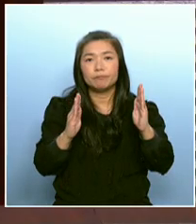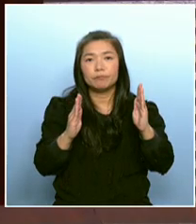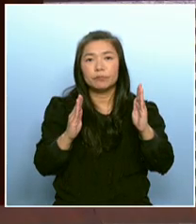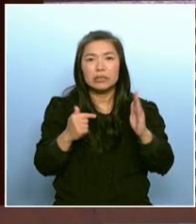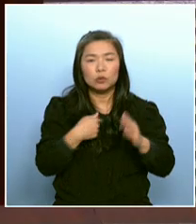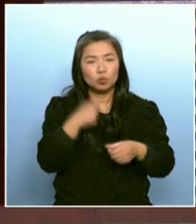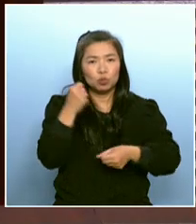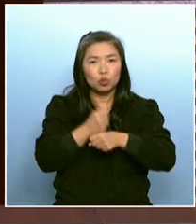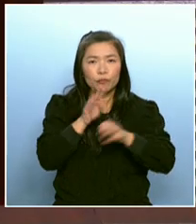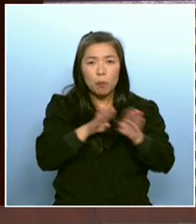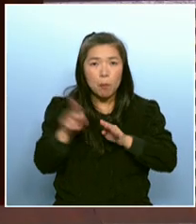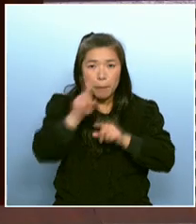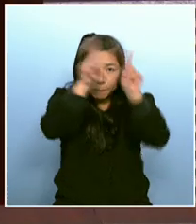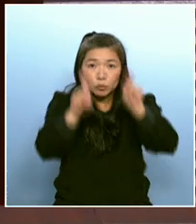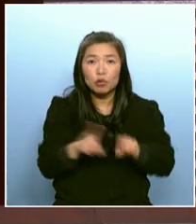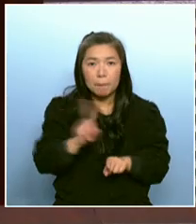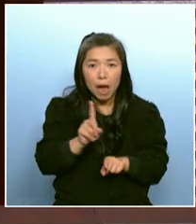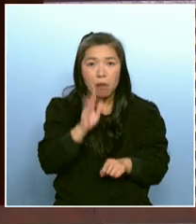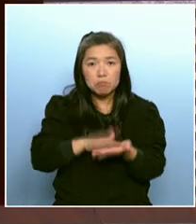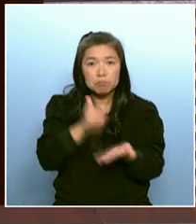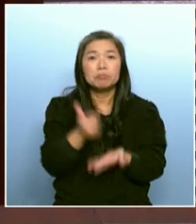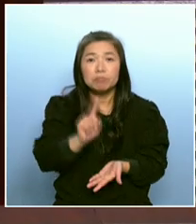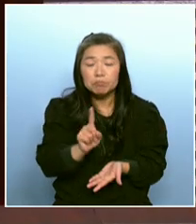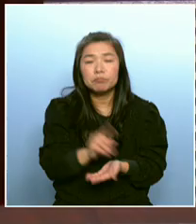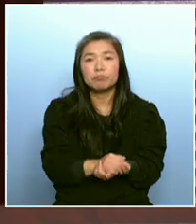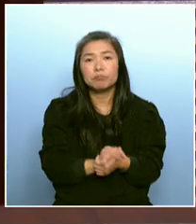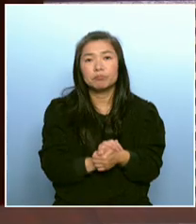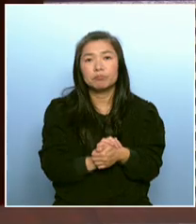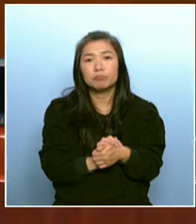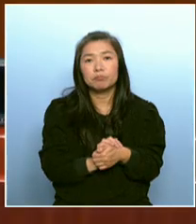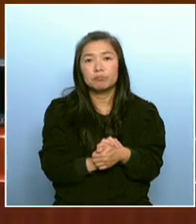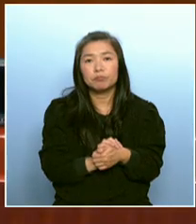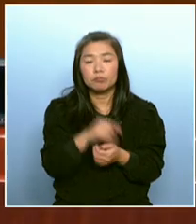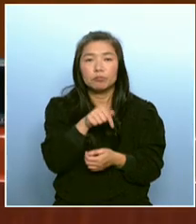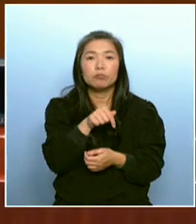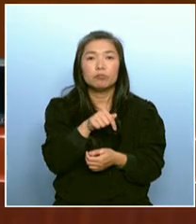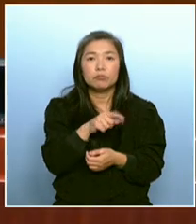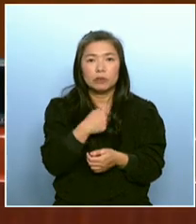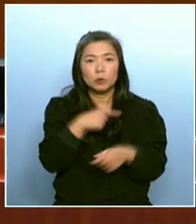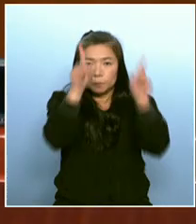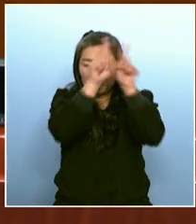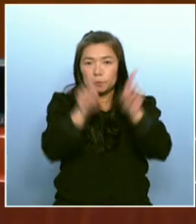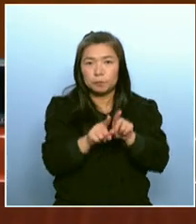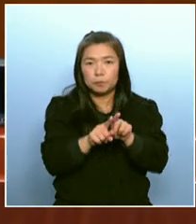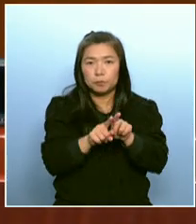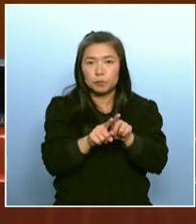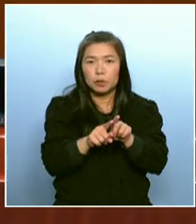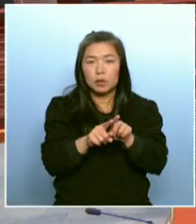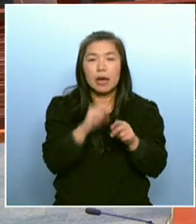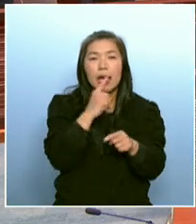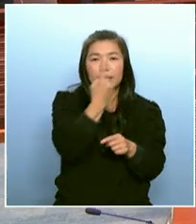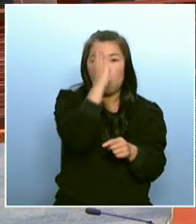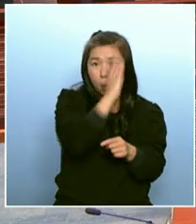that during the program, they have to meet certain indicators in terms of their service capacity or